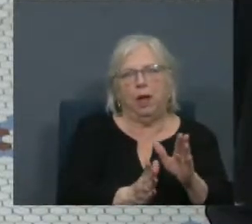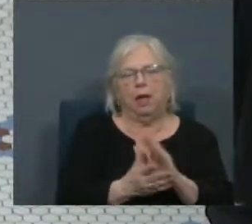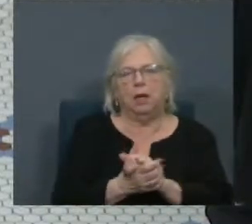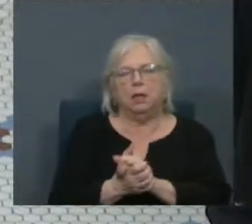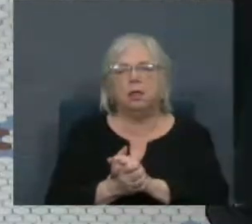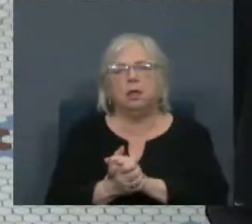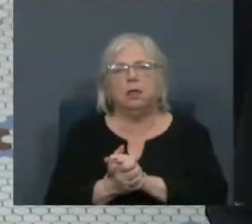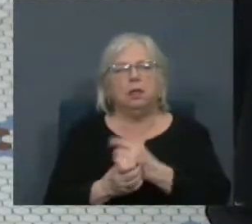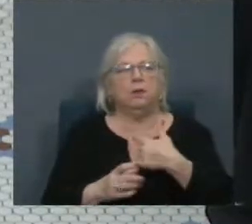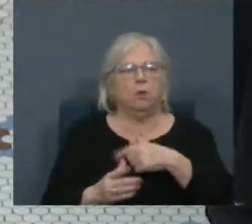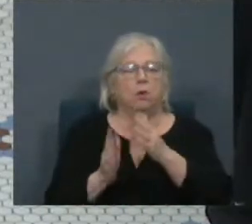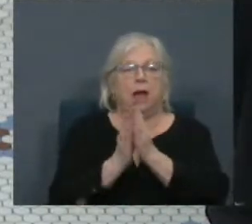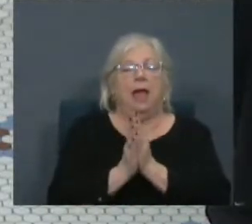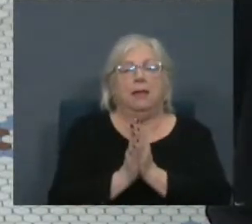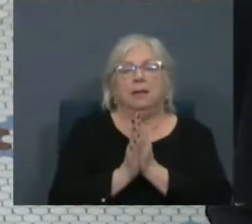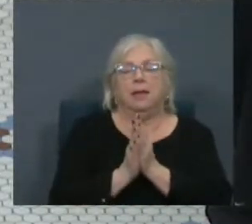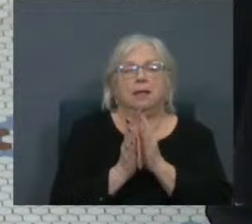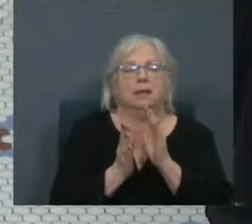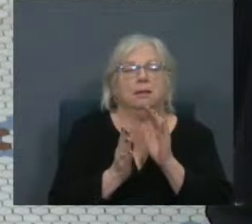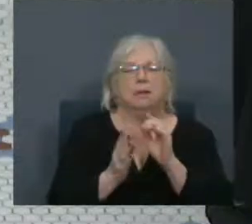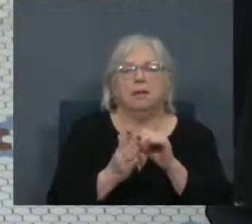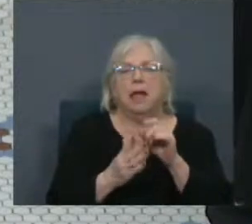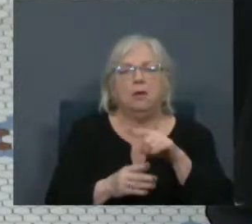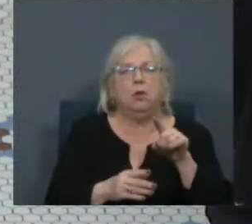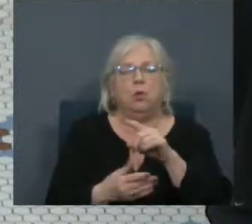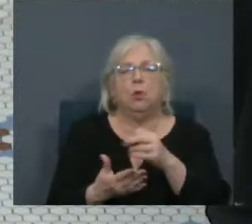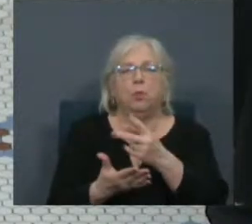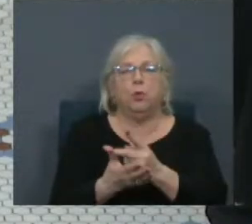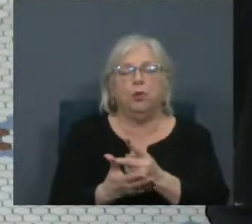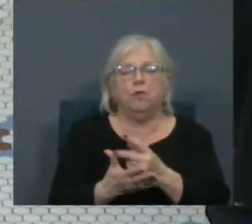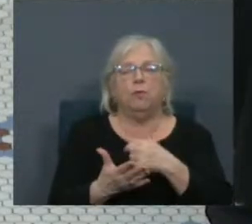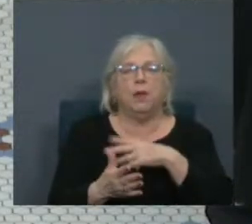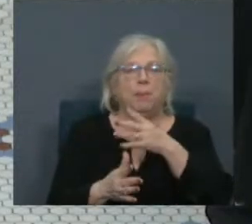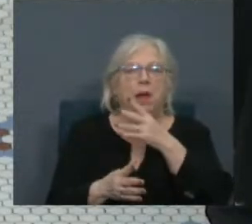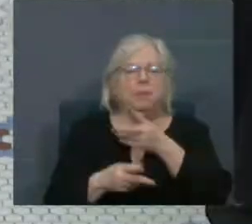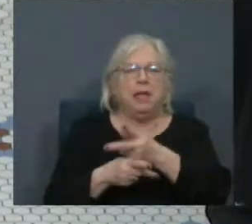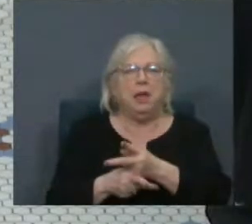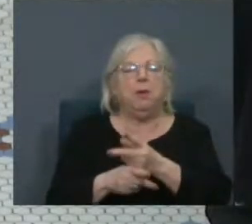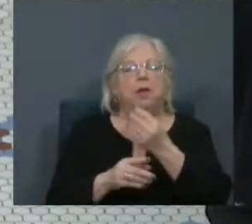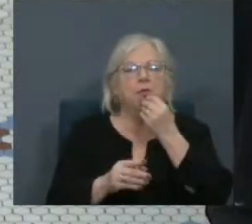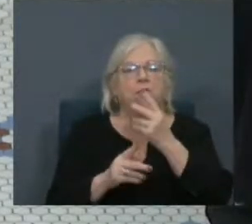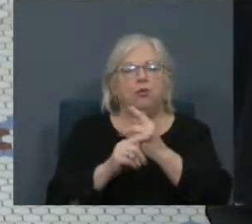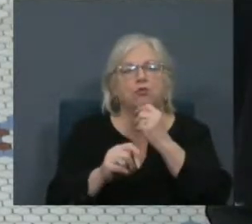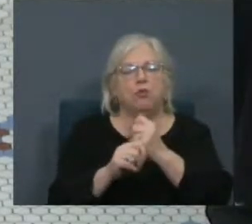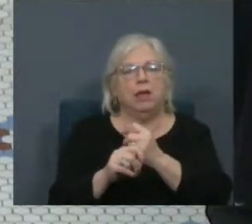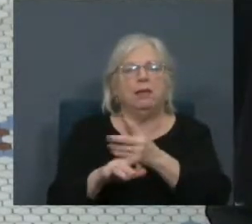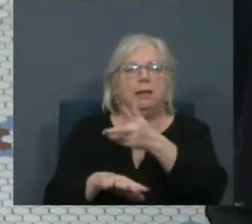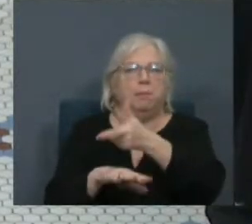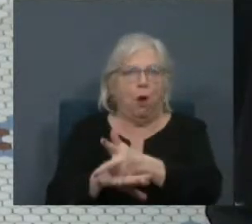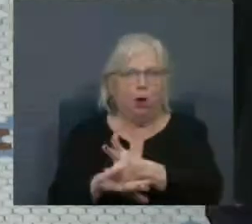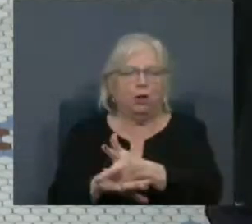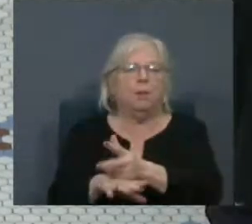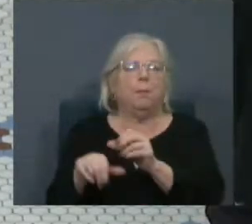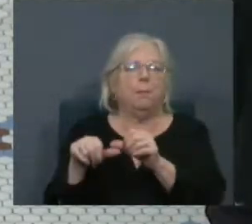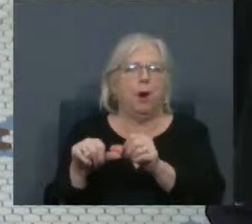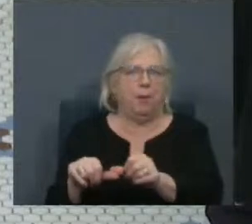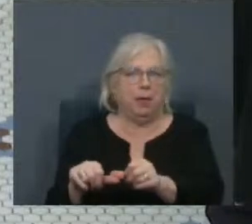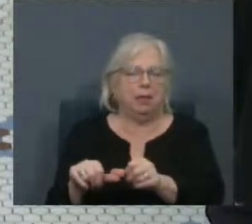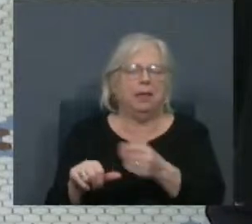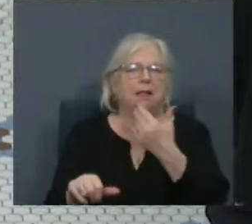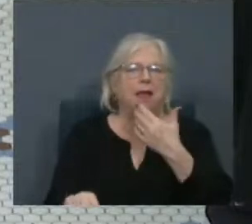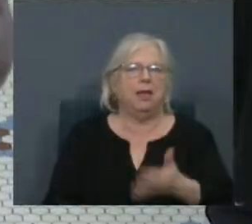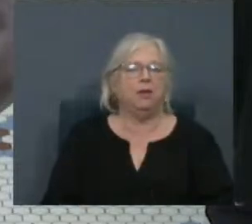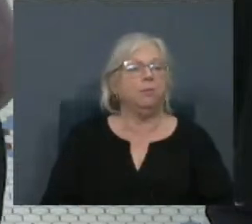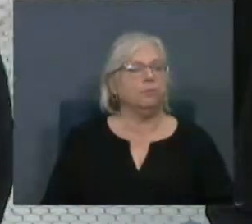So we're just asking that you all approve of her keeping her food trucks there permanently. Thank you. Thank